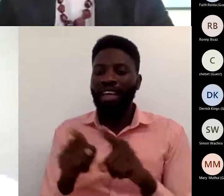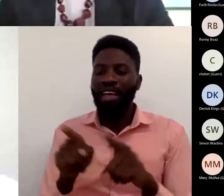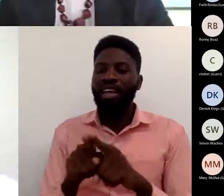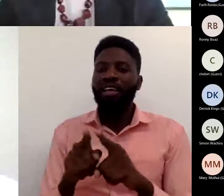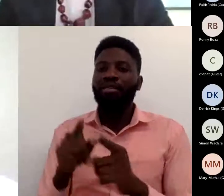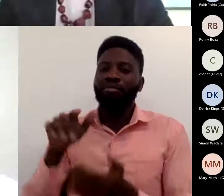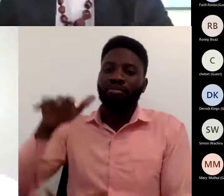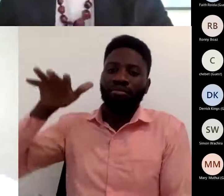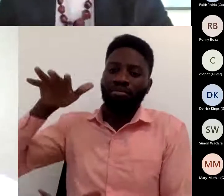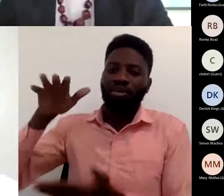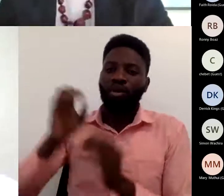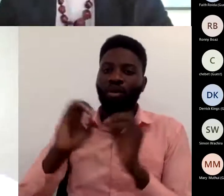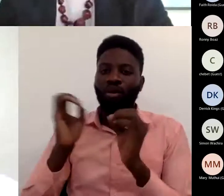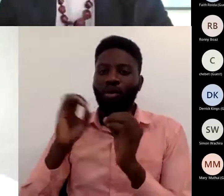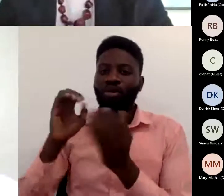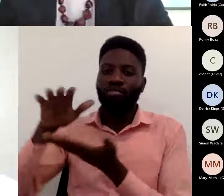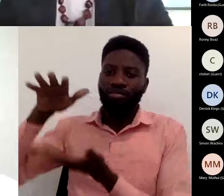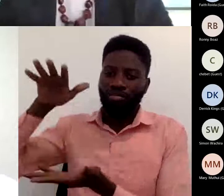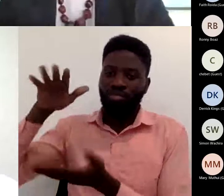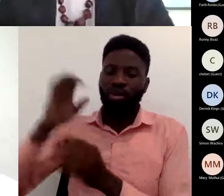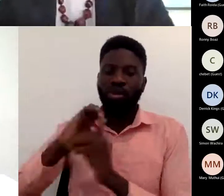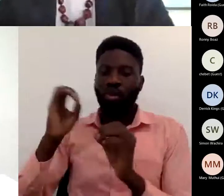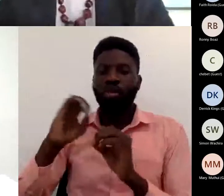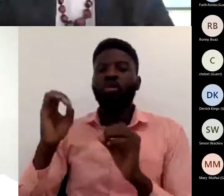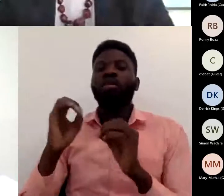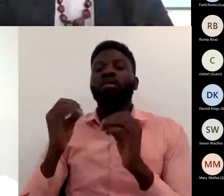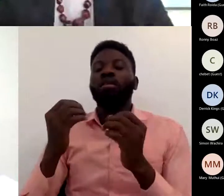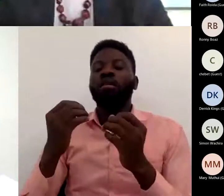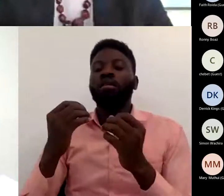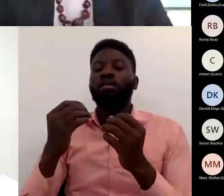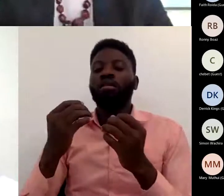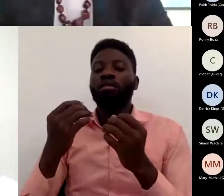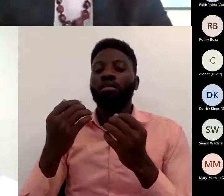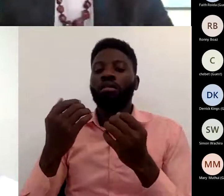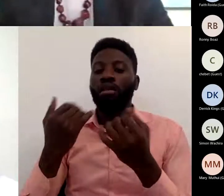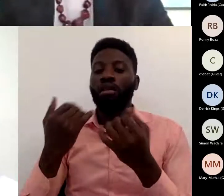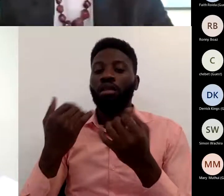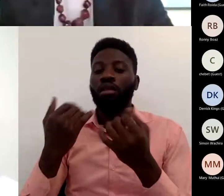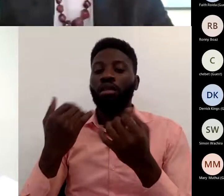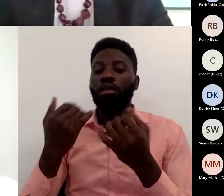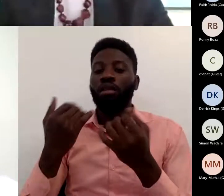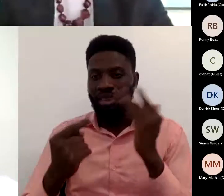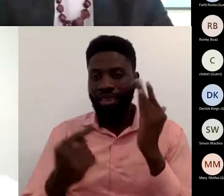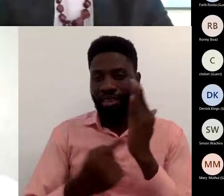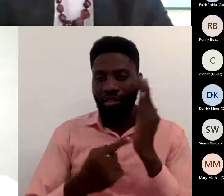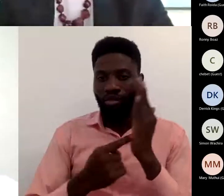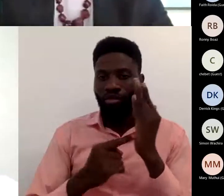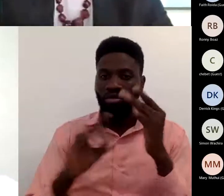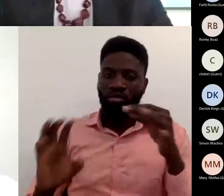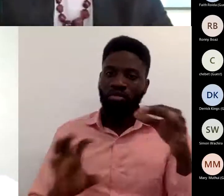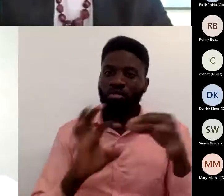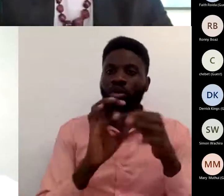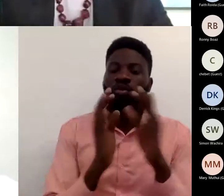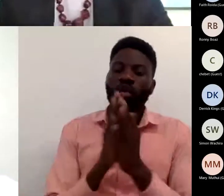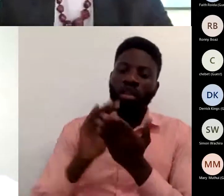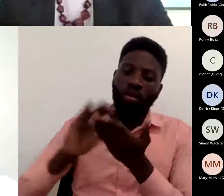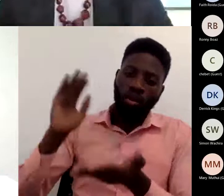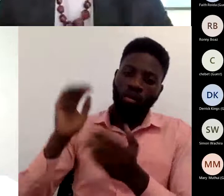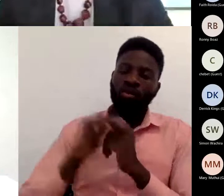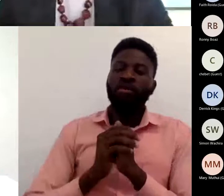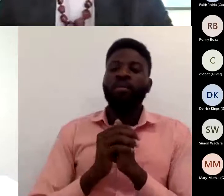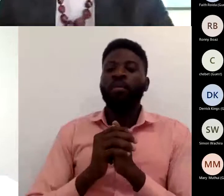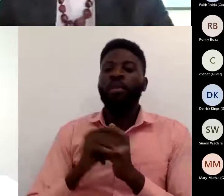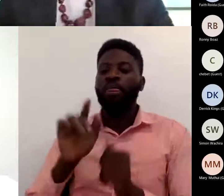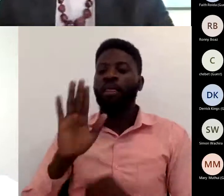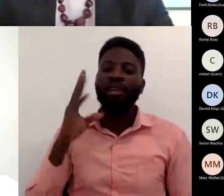with physical files and folders anymore. And you're now going into tech. What is your